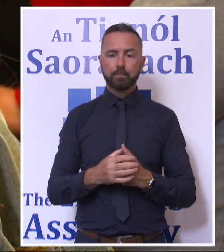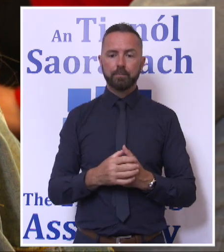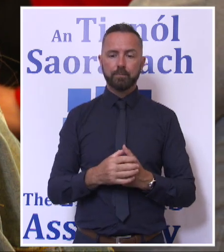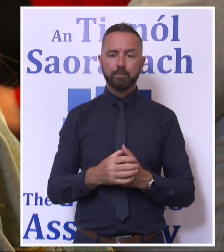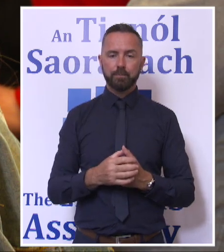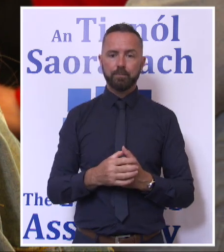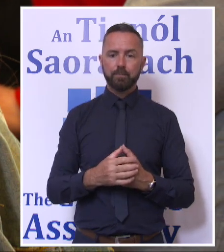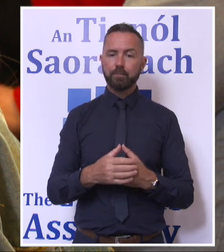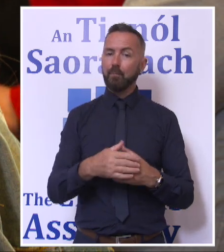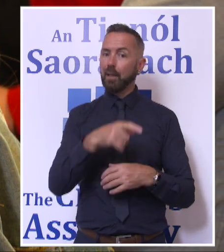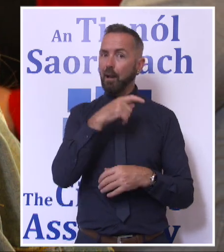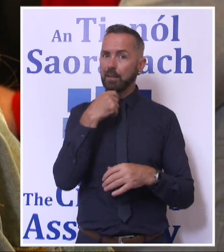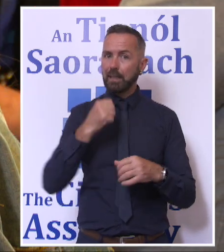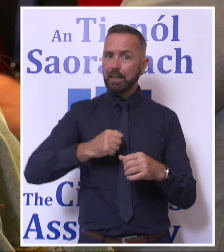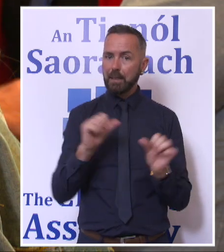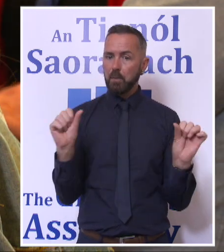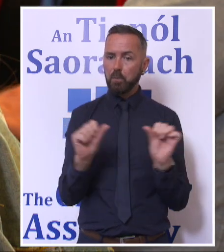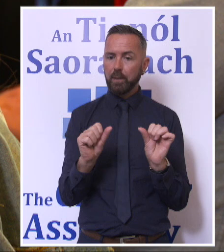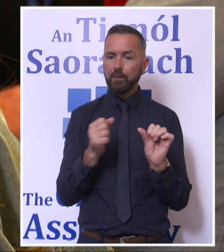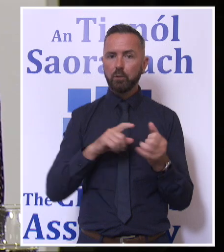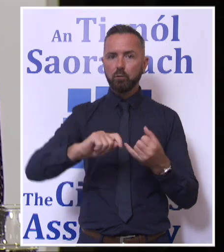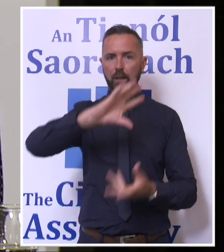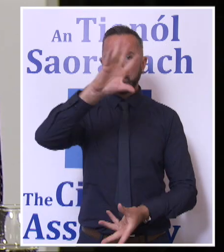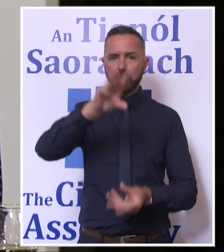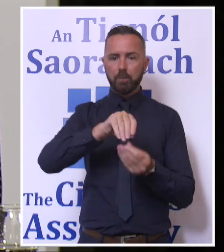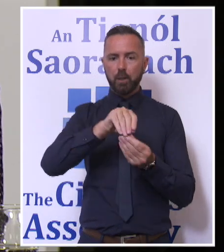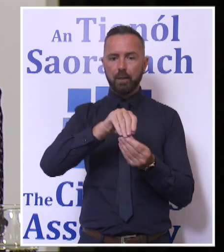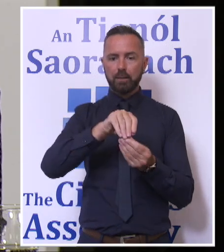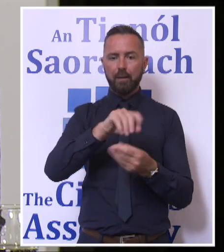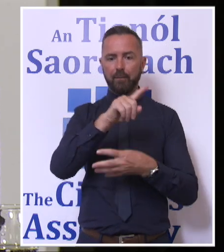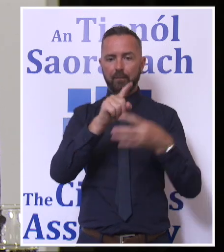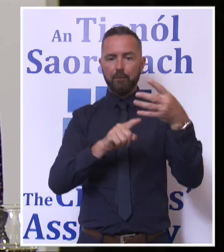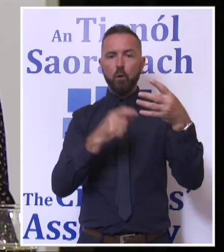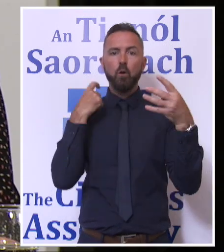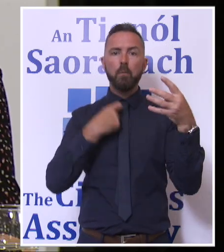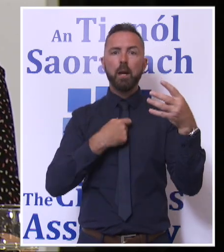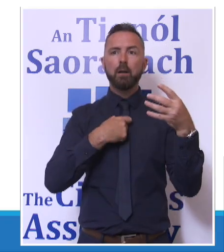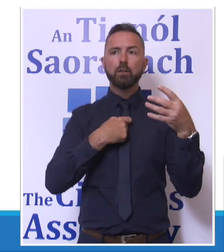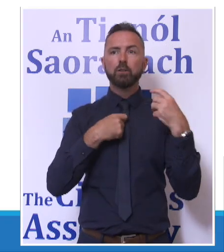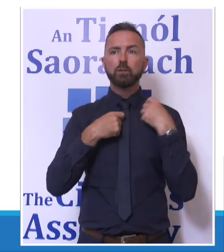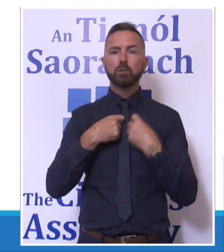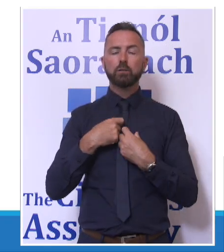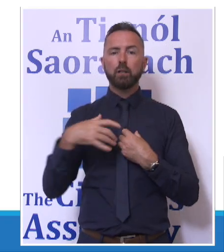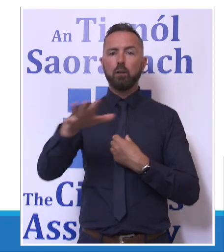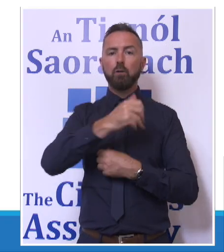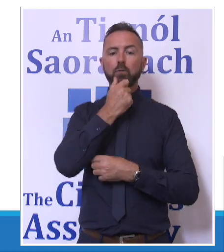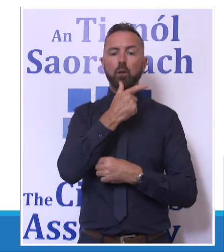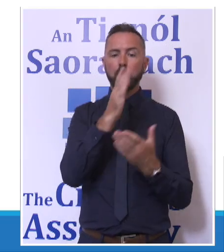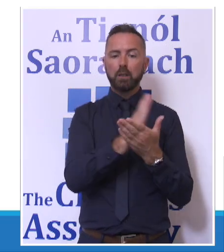So I said I'd keep it brief. So to sum up, there's 4 mayors in Dublin to chair the 4 local